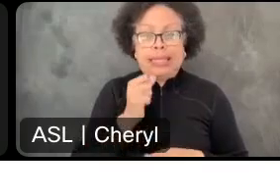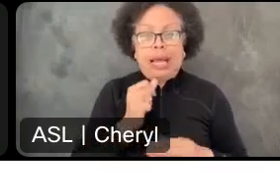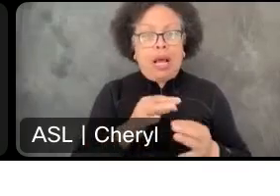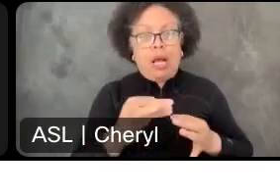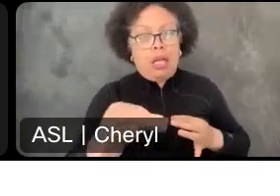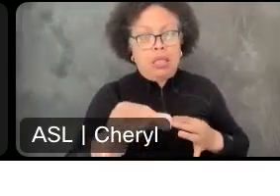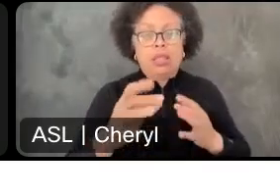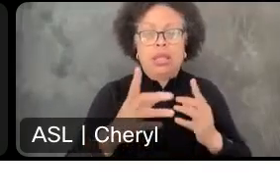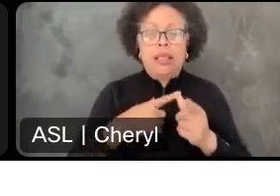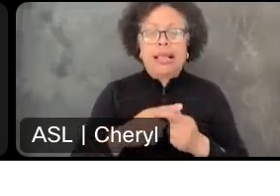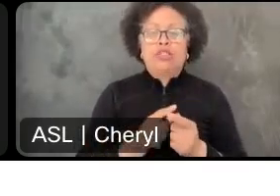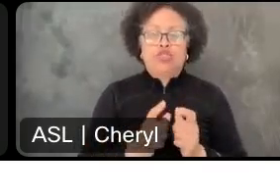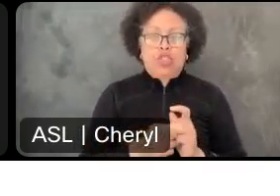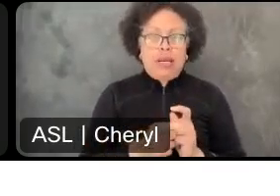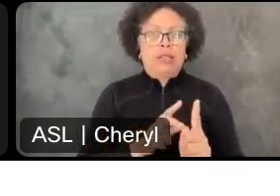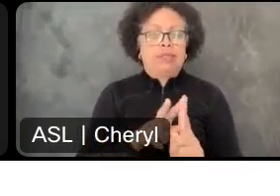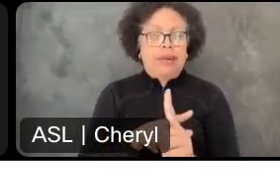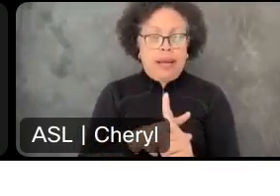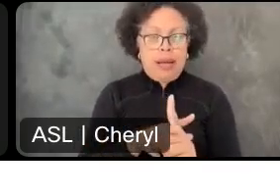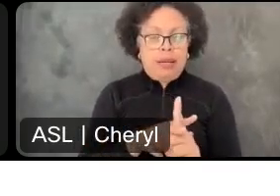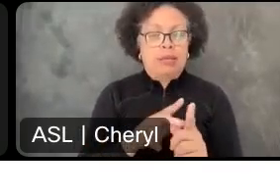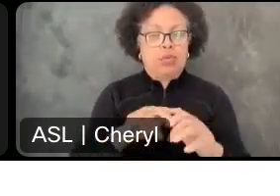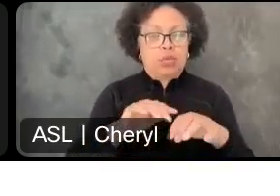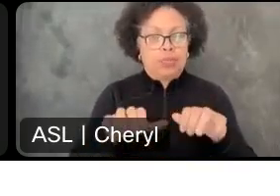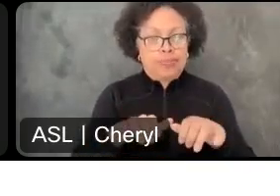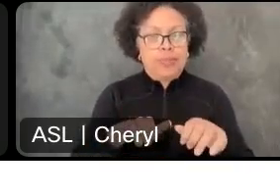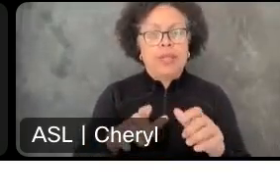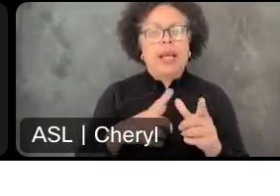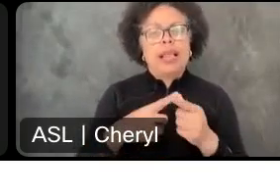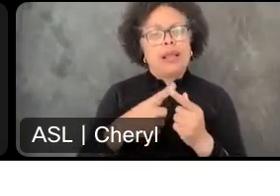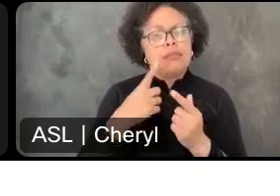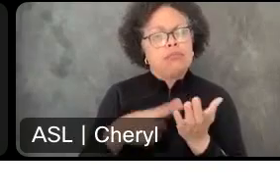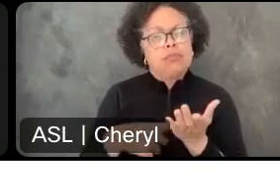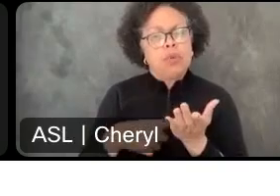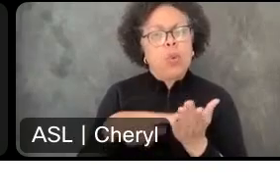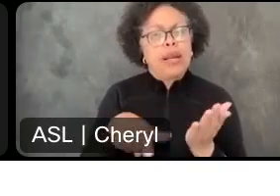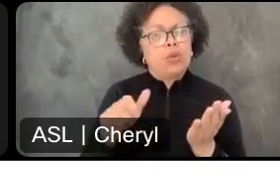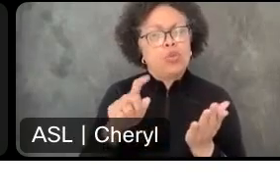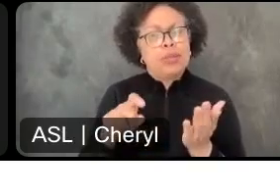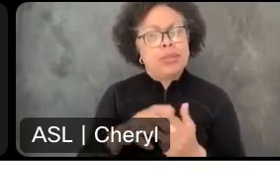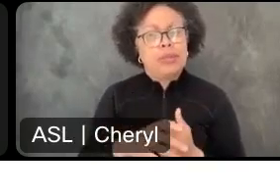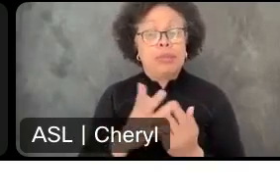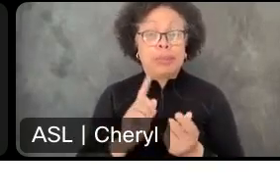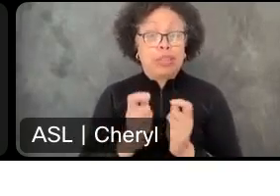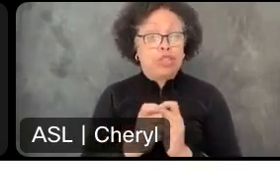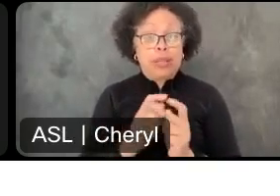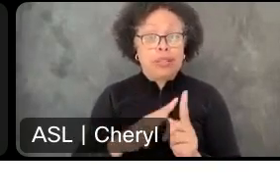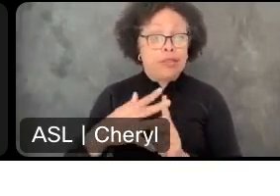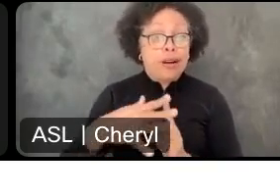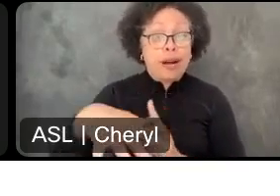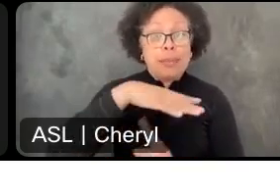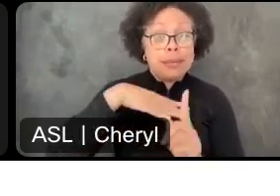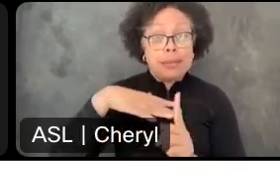and practice and discuss what else is needed. This might include changes to environments, how